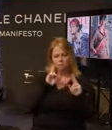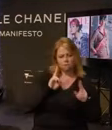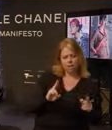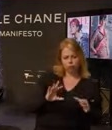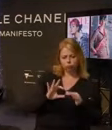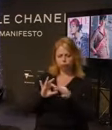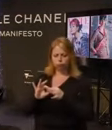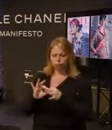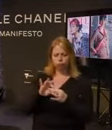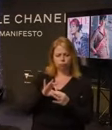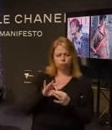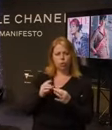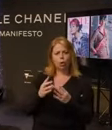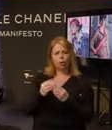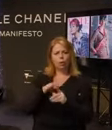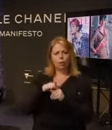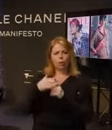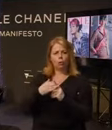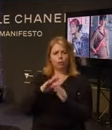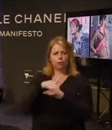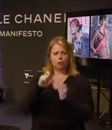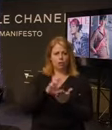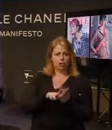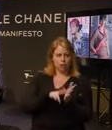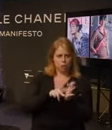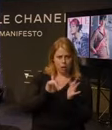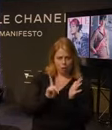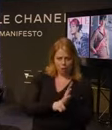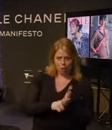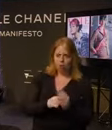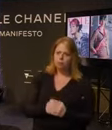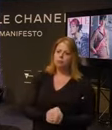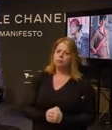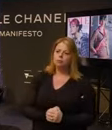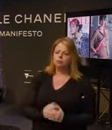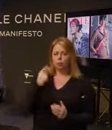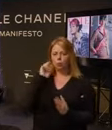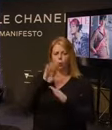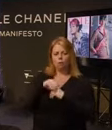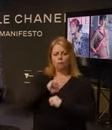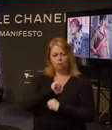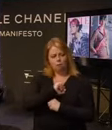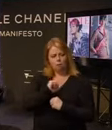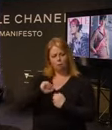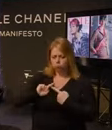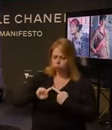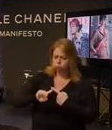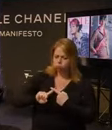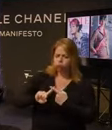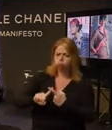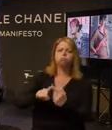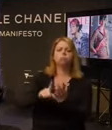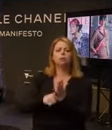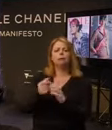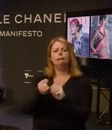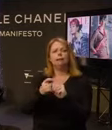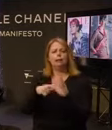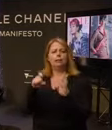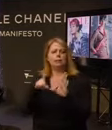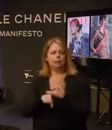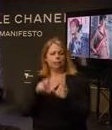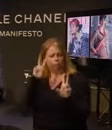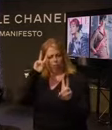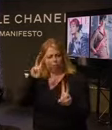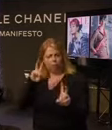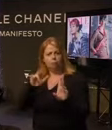work. And I already kind of thought about her enduring legacy, if we want to call it that,